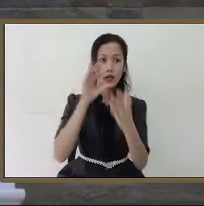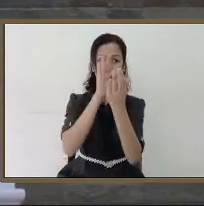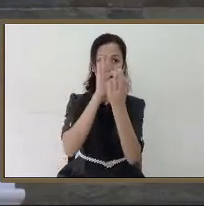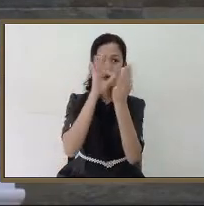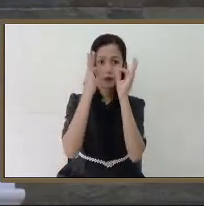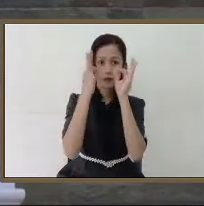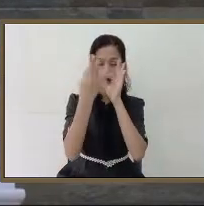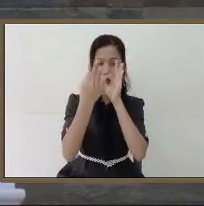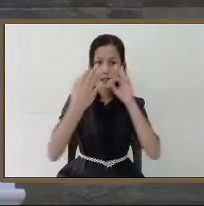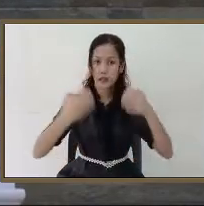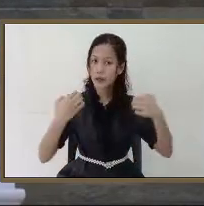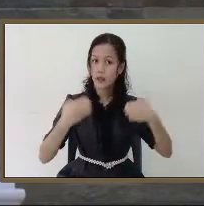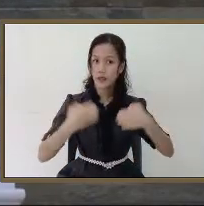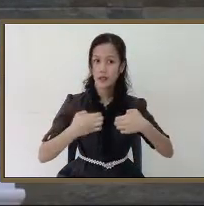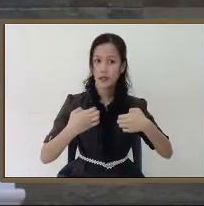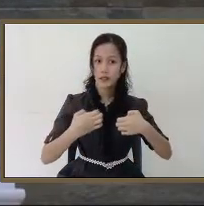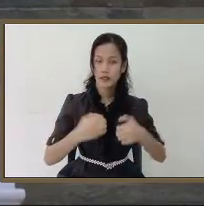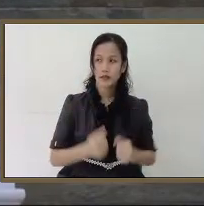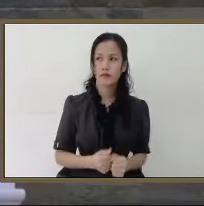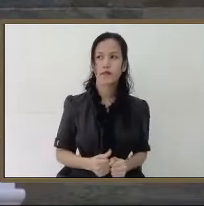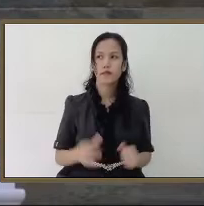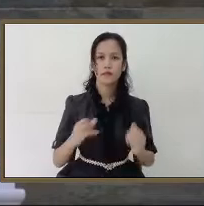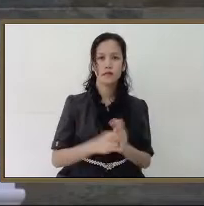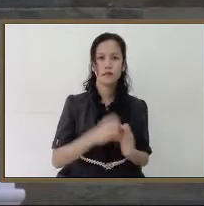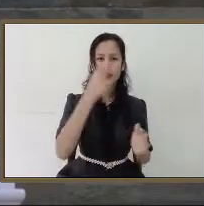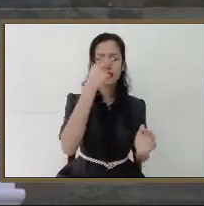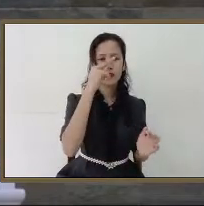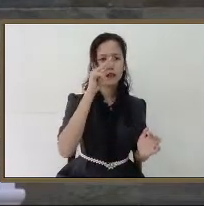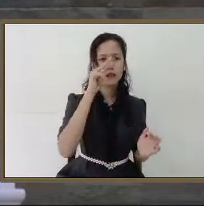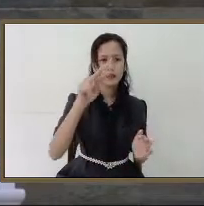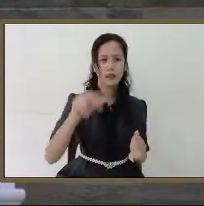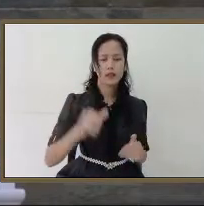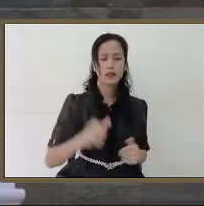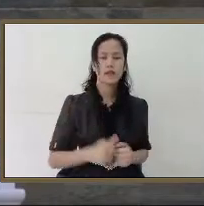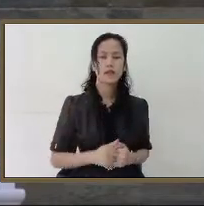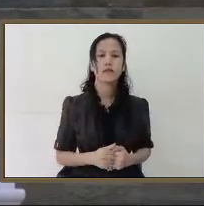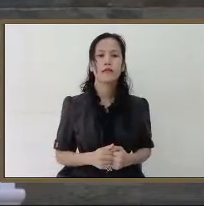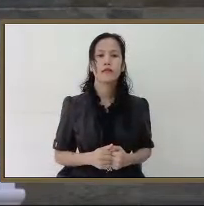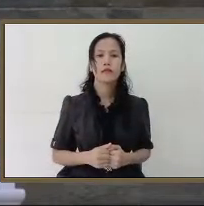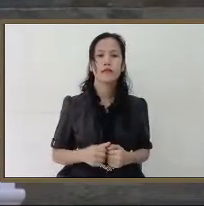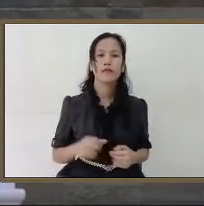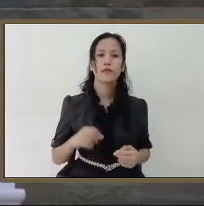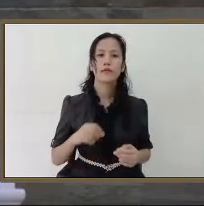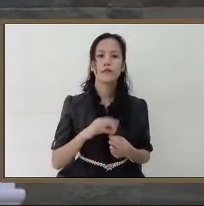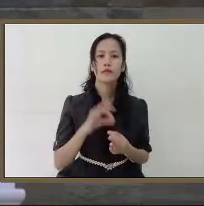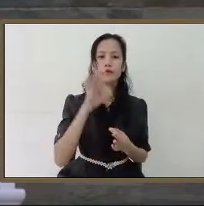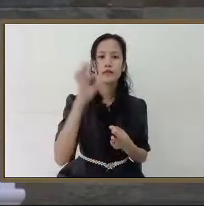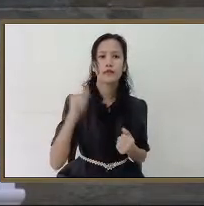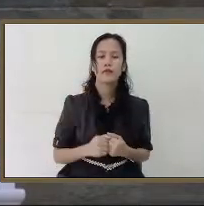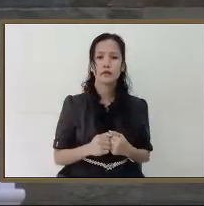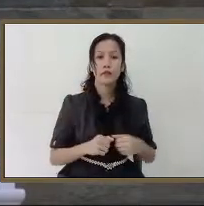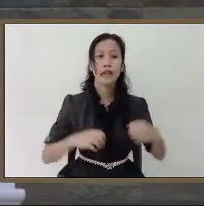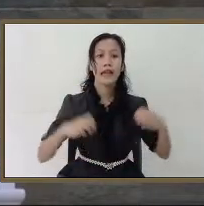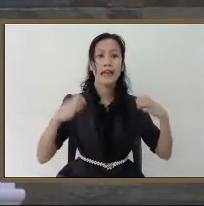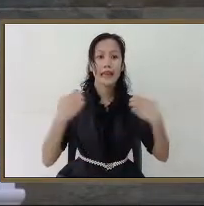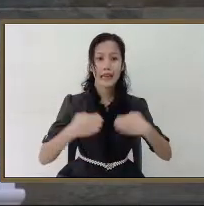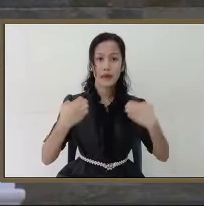Okay? Dito po makikita natin, in-outline us as the adversaries obstruct.